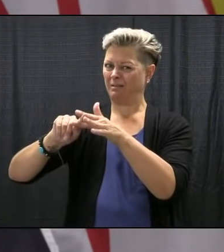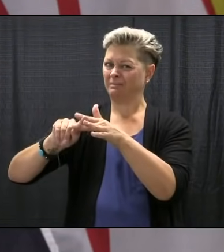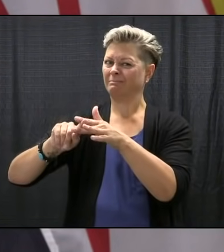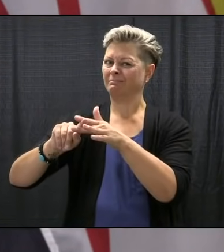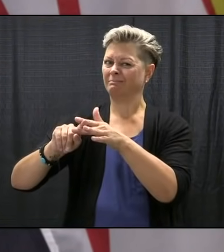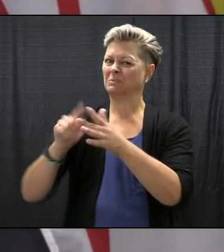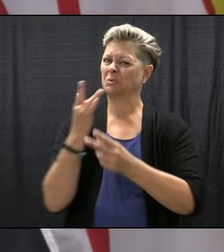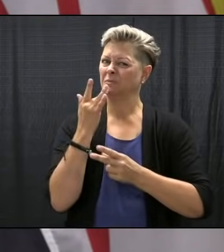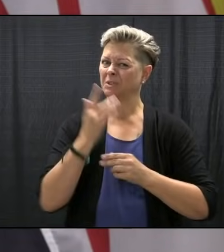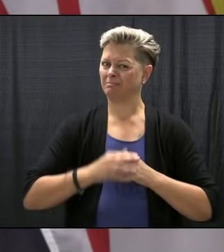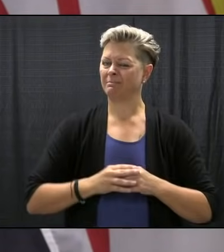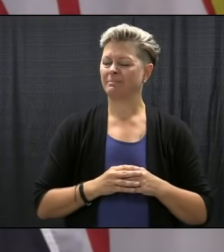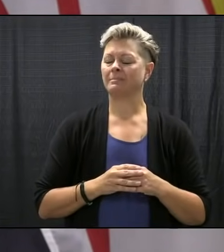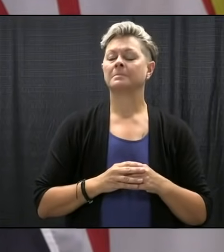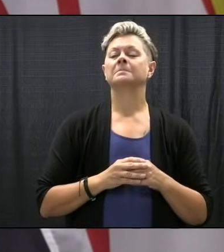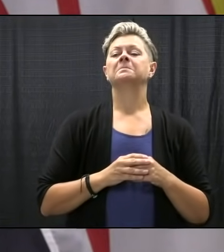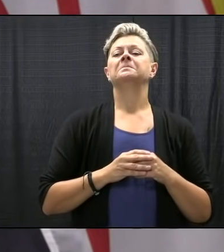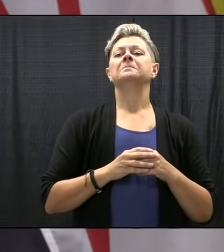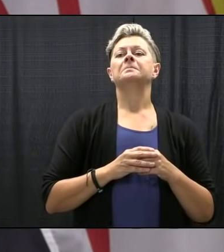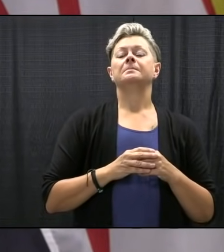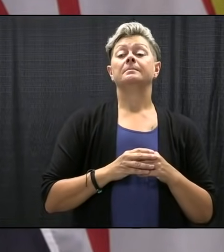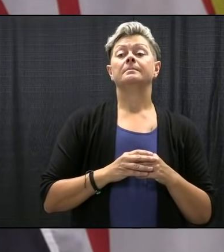people were